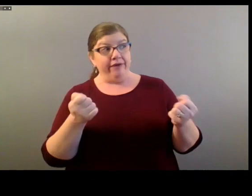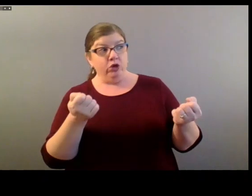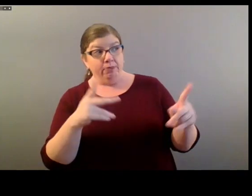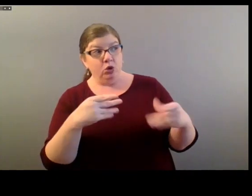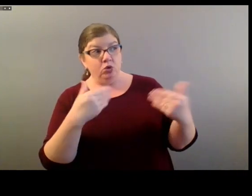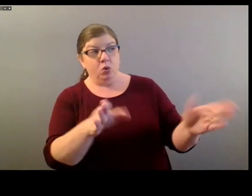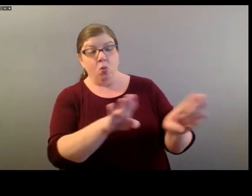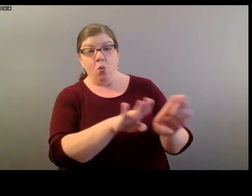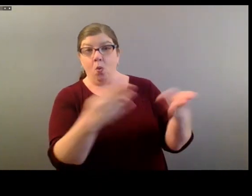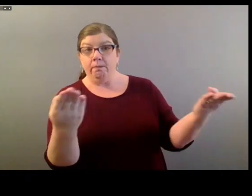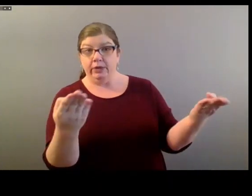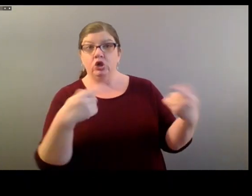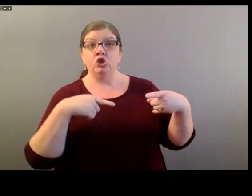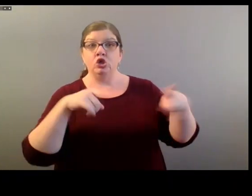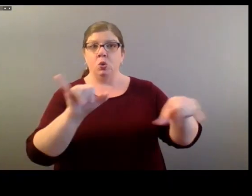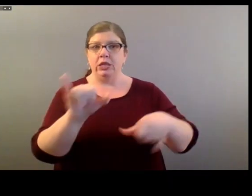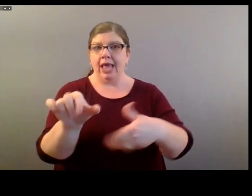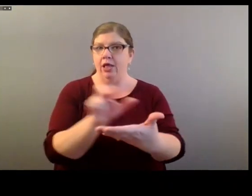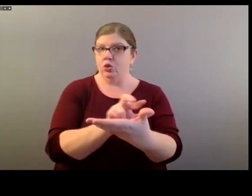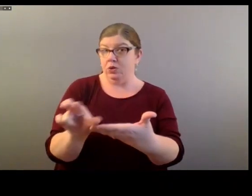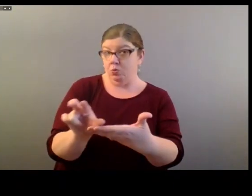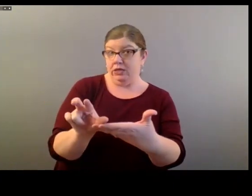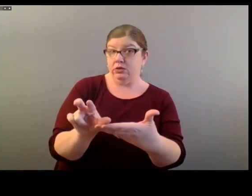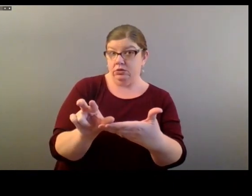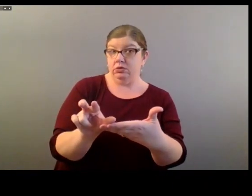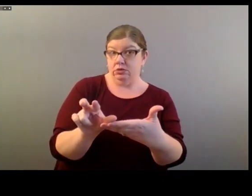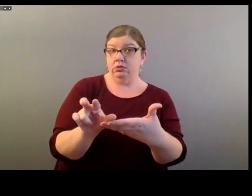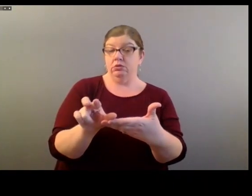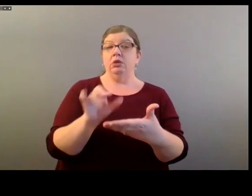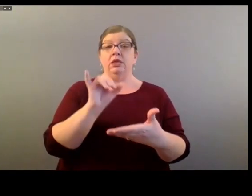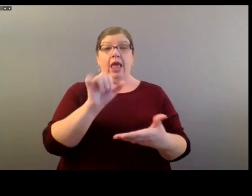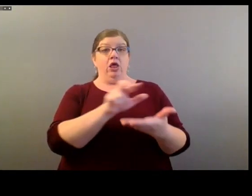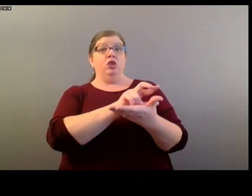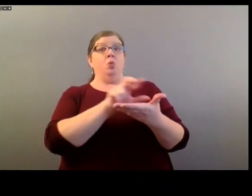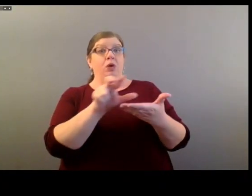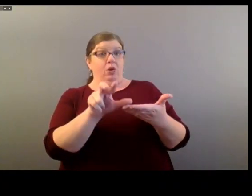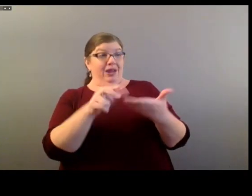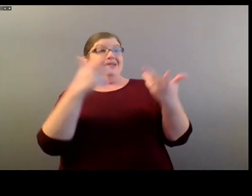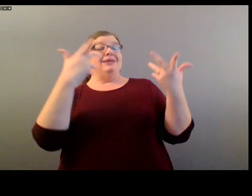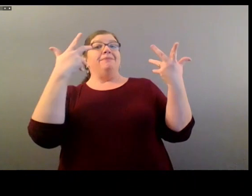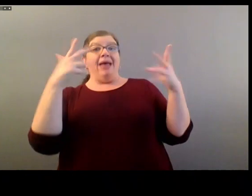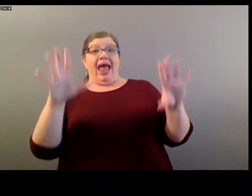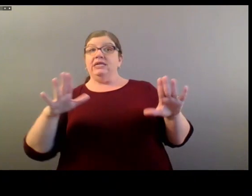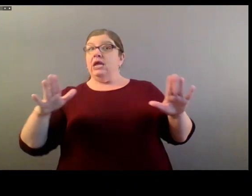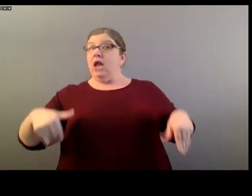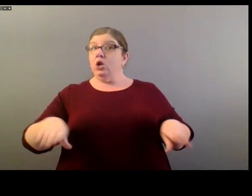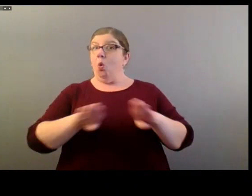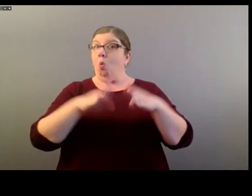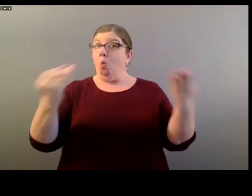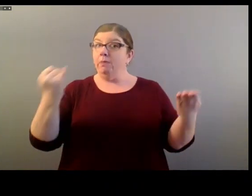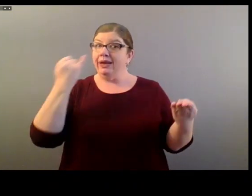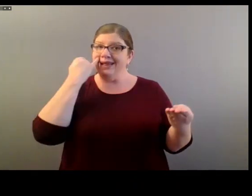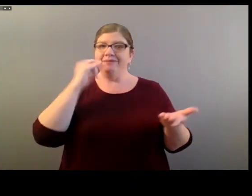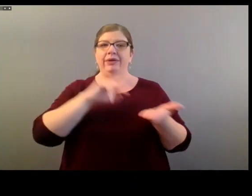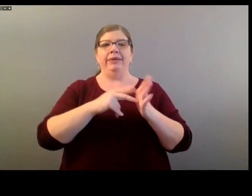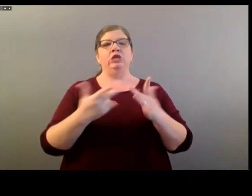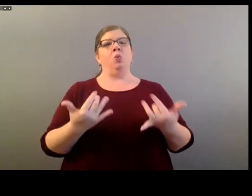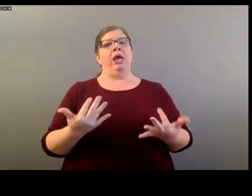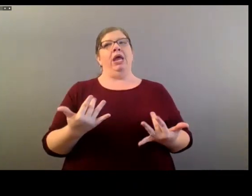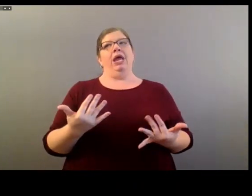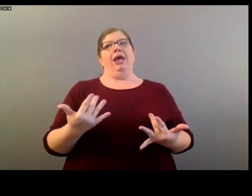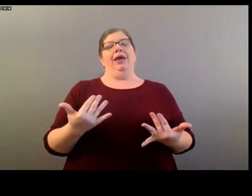to open during those 3 weeks. If those 3 weeks pass and they haven't opened, they have to wait until